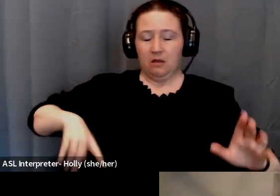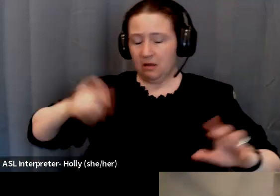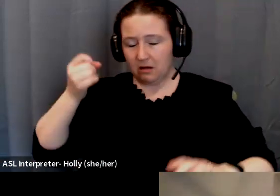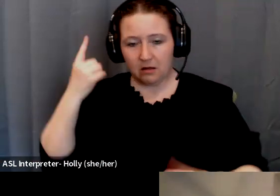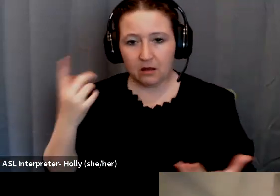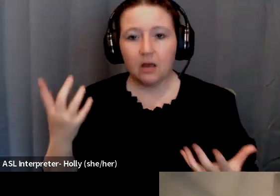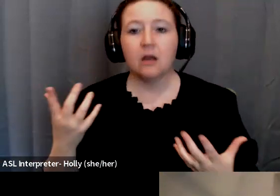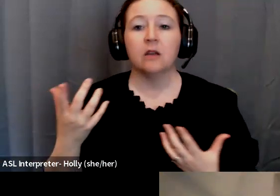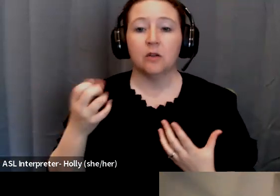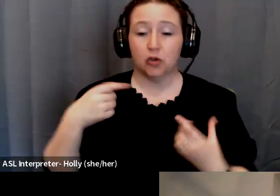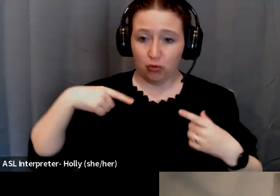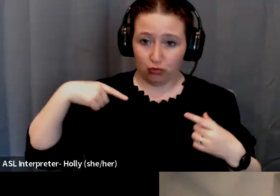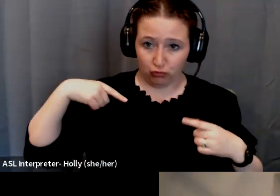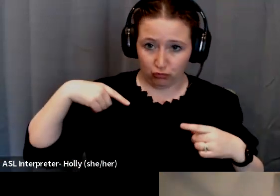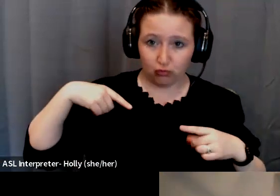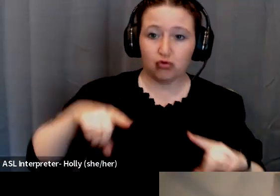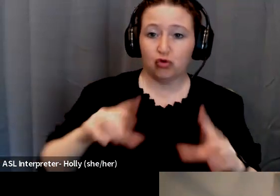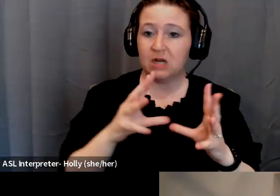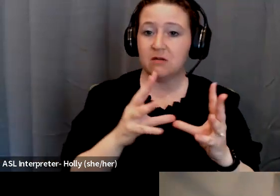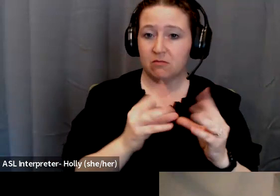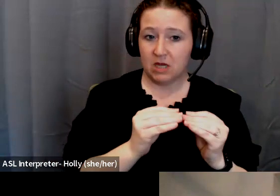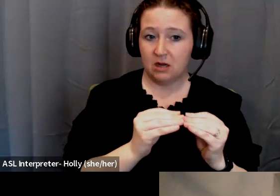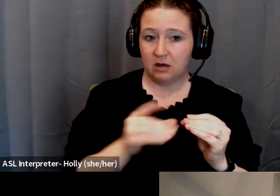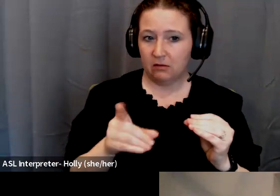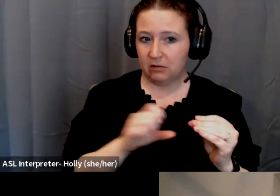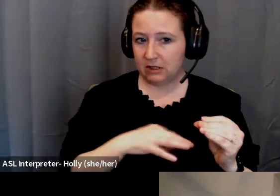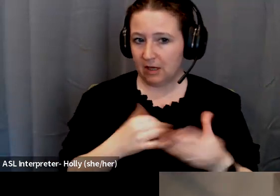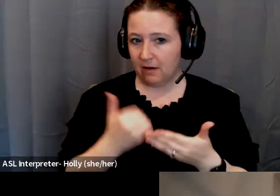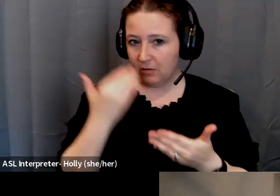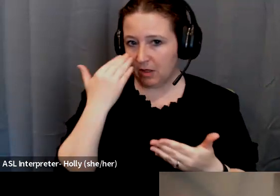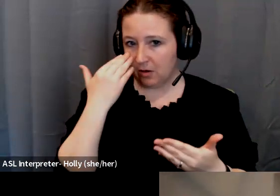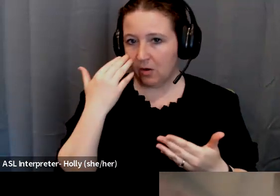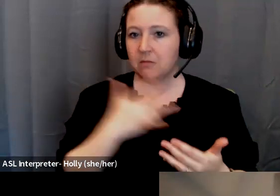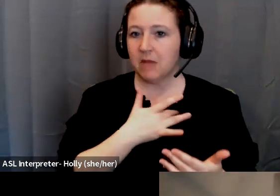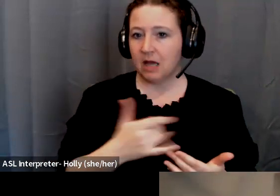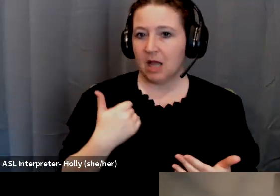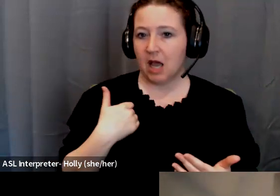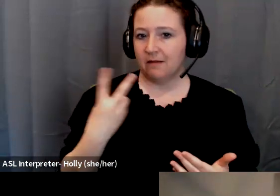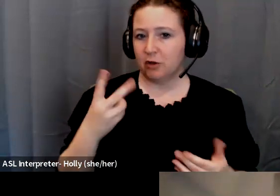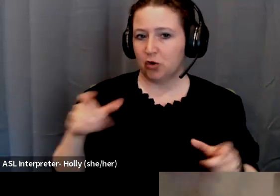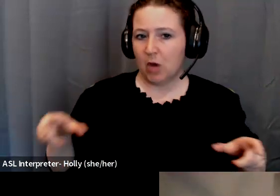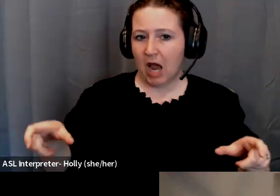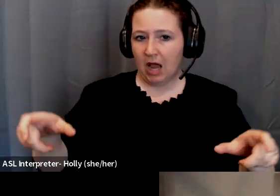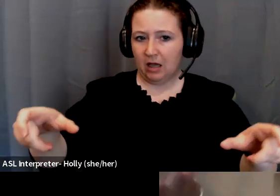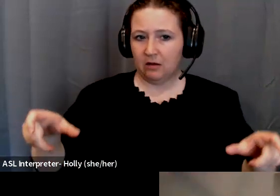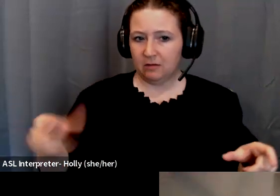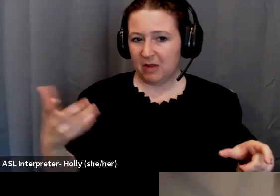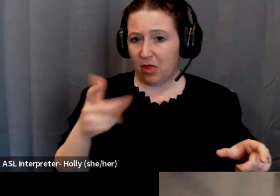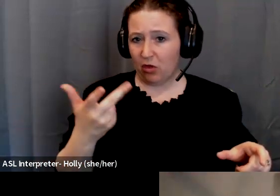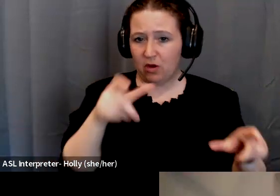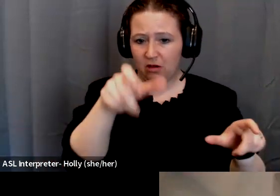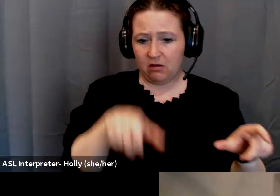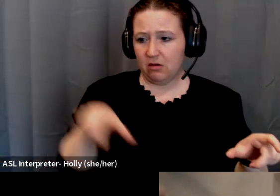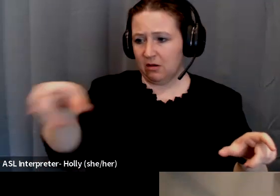there will be, somebody on staff can correct me here. Usually there's 2 aisles, maybe there's 3 all of which